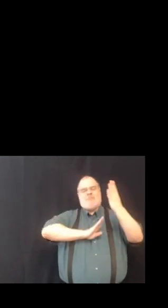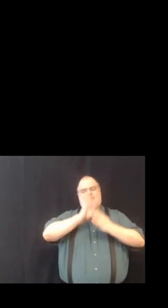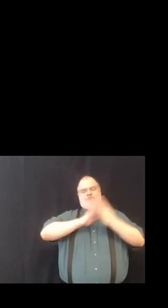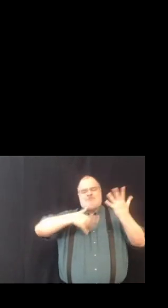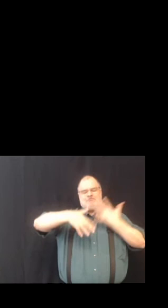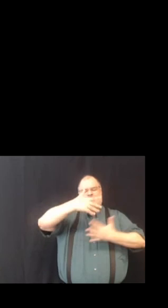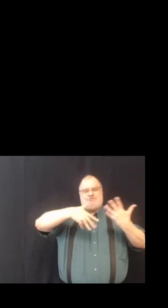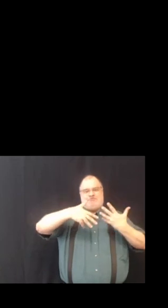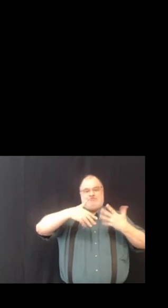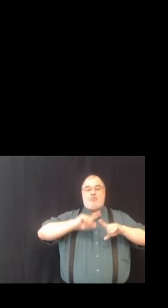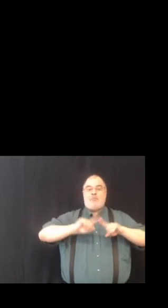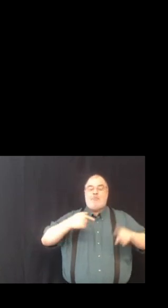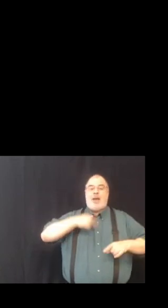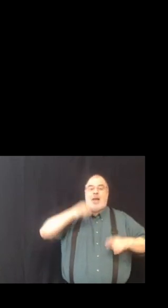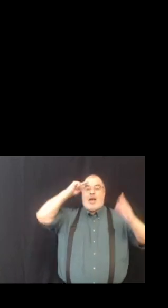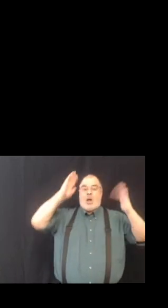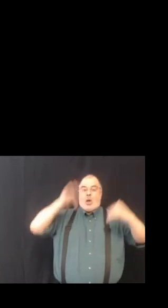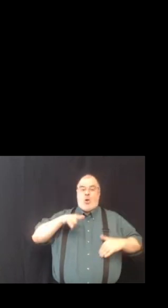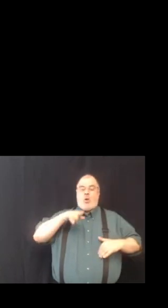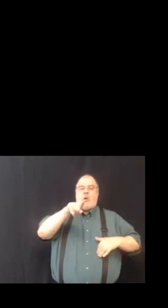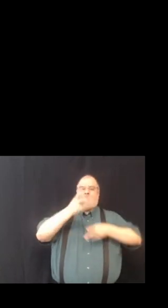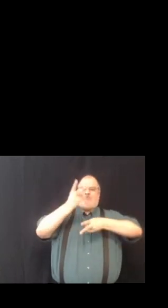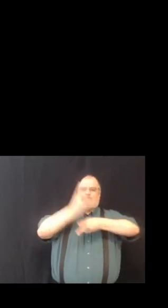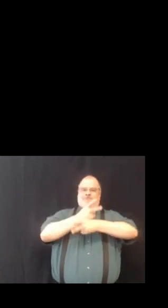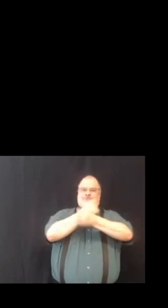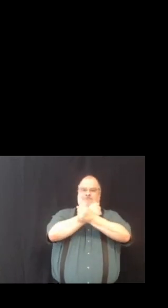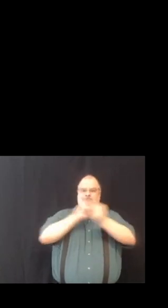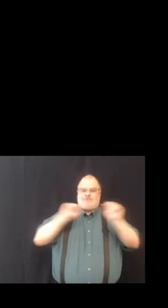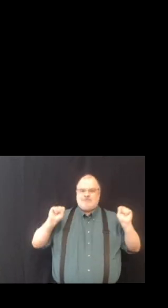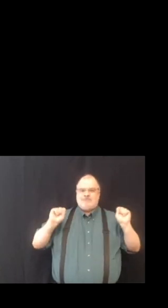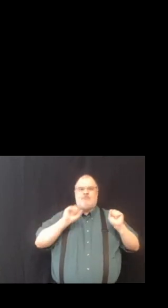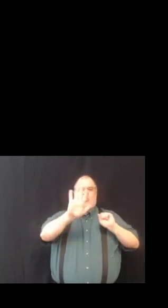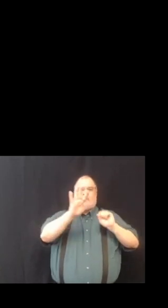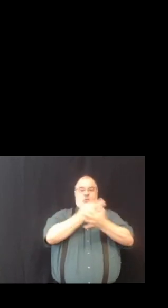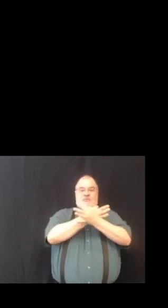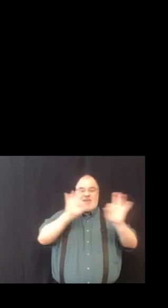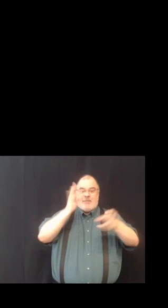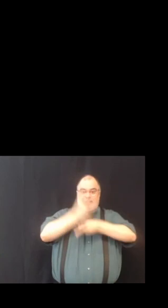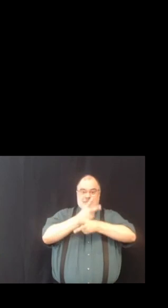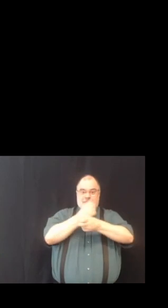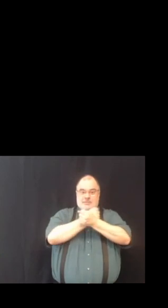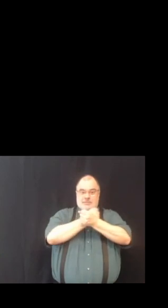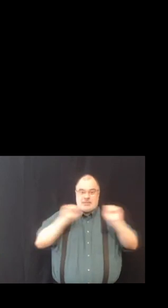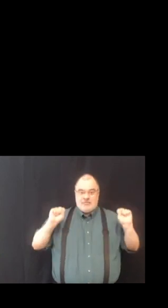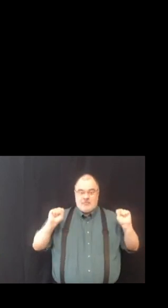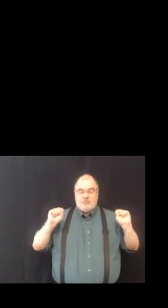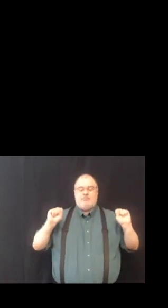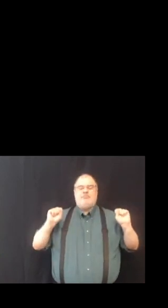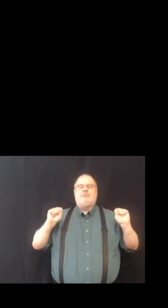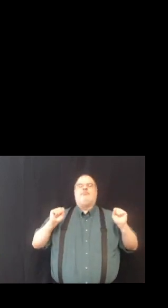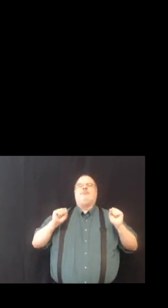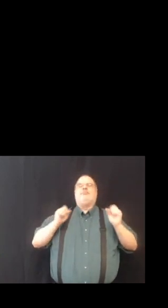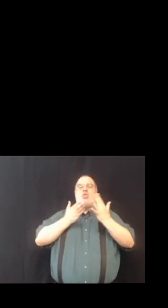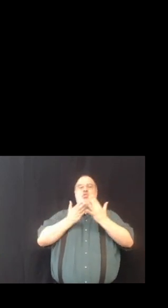I hope that you will all stay safe and your families are safe, and through this pandemic that we